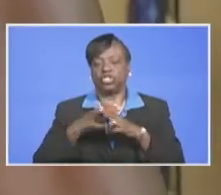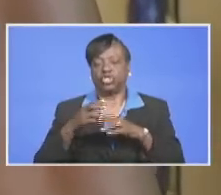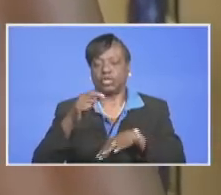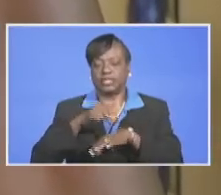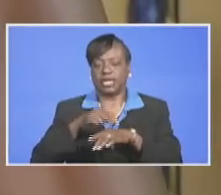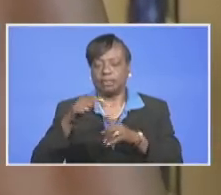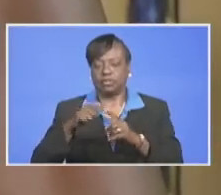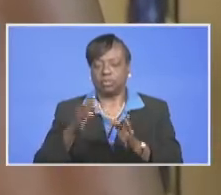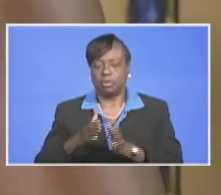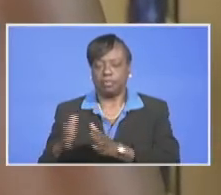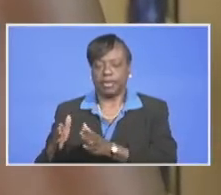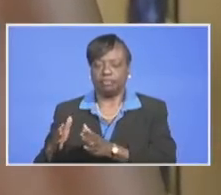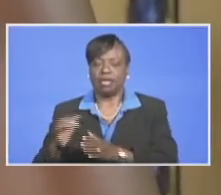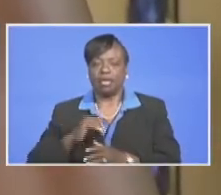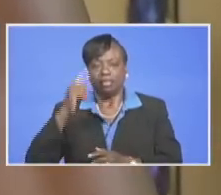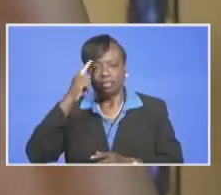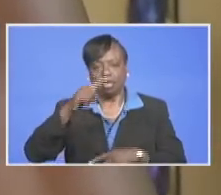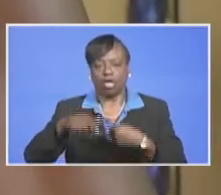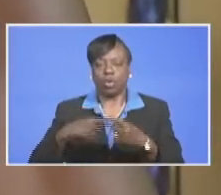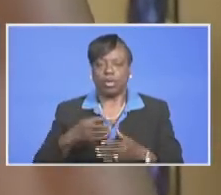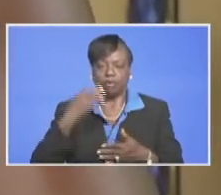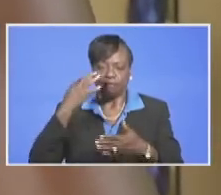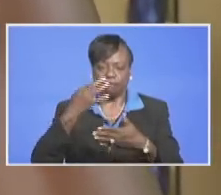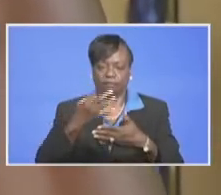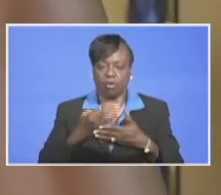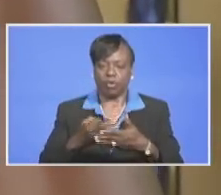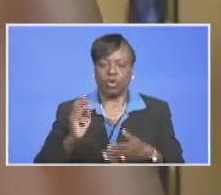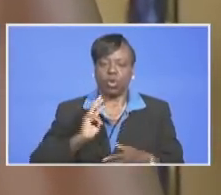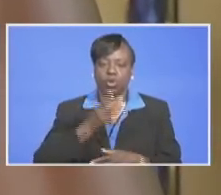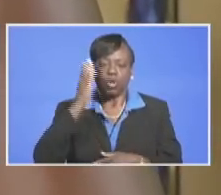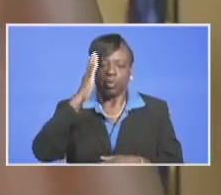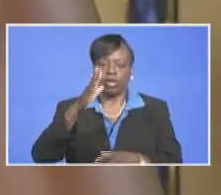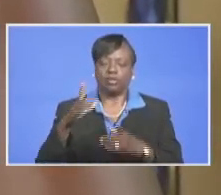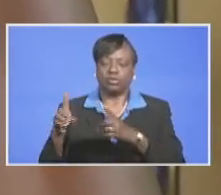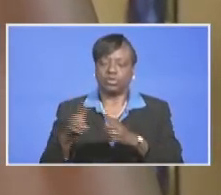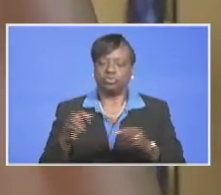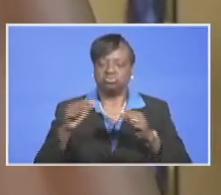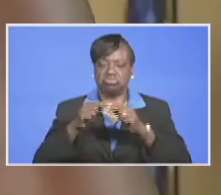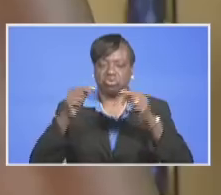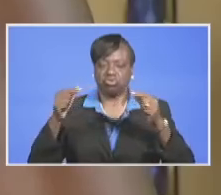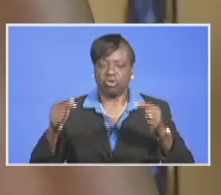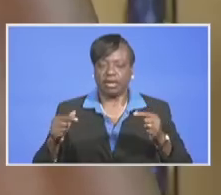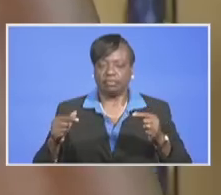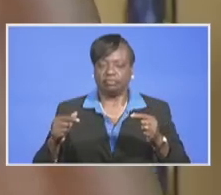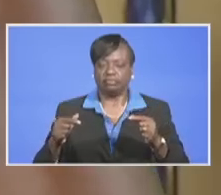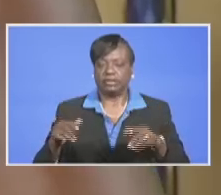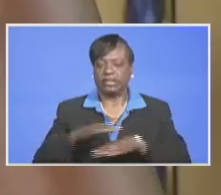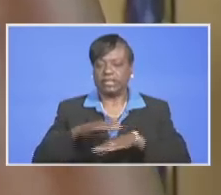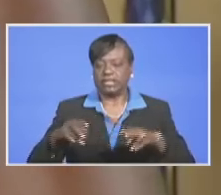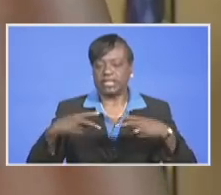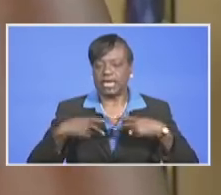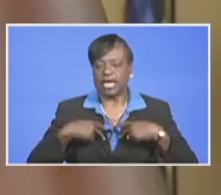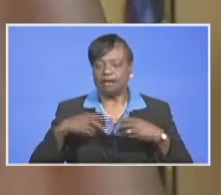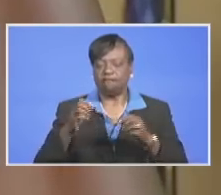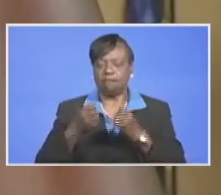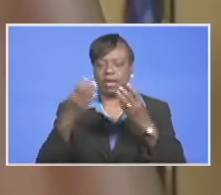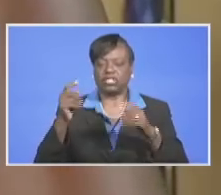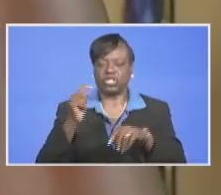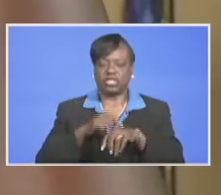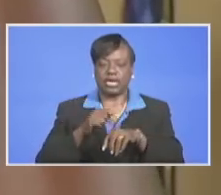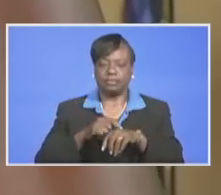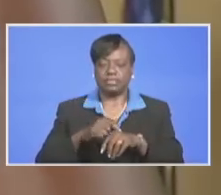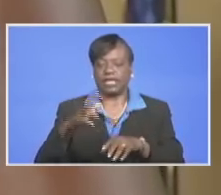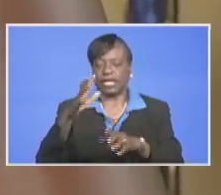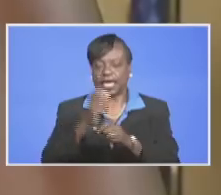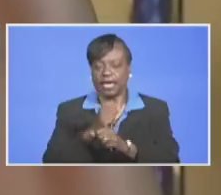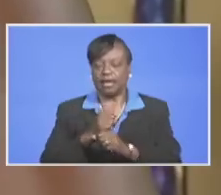prepare, but I think going forward, we will do great. We haven't had much time to get a chemistry or